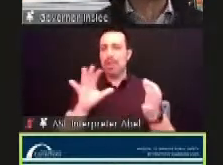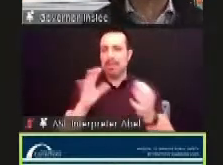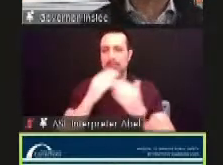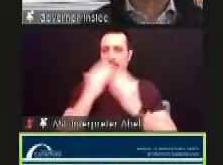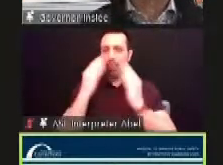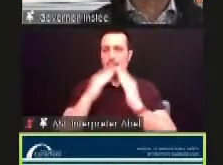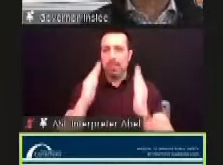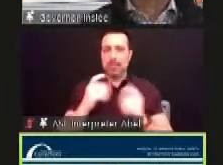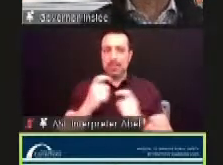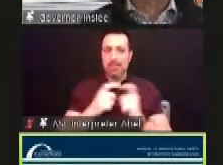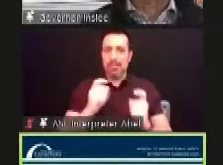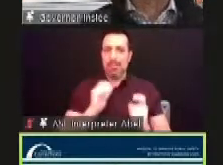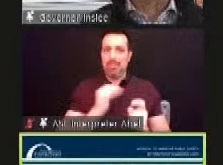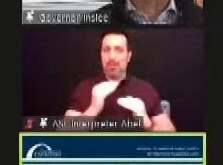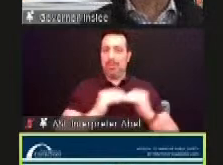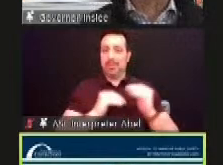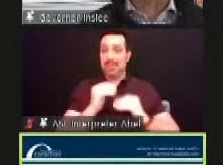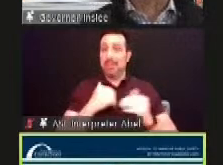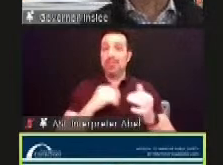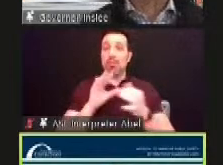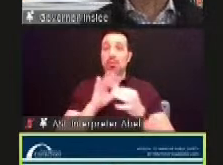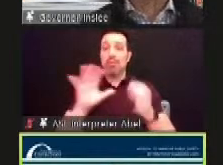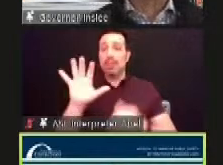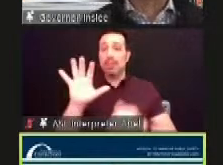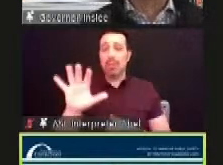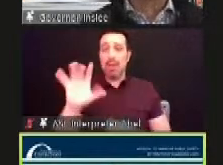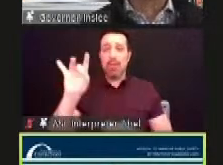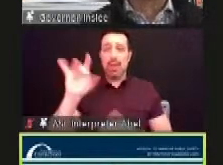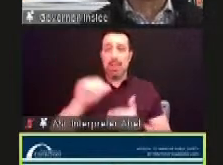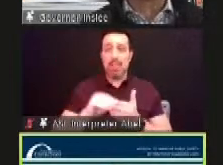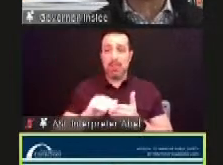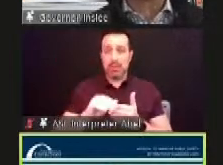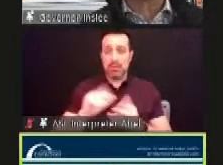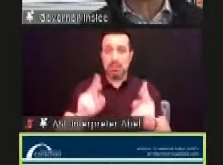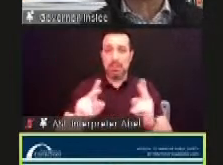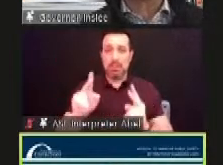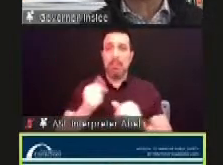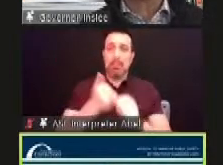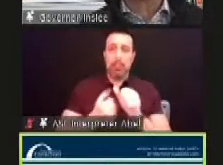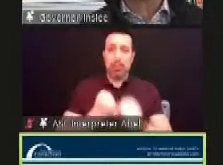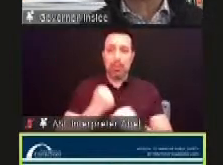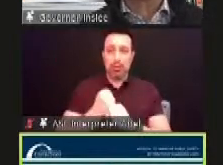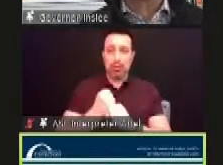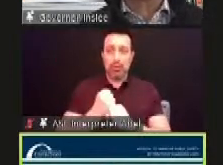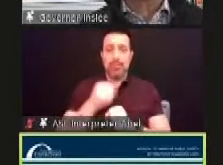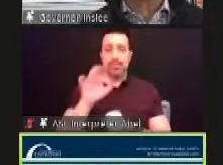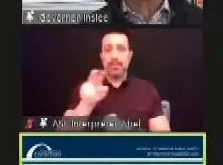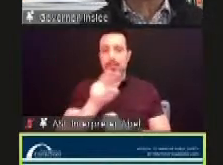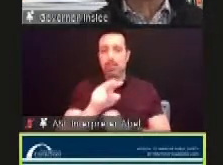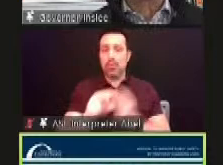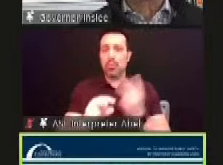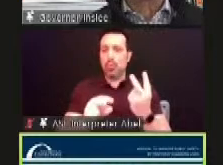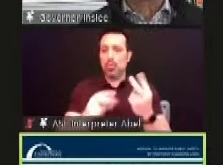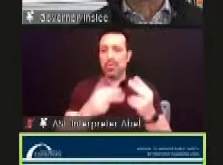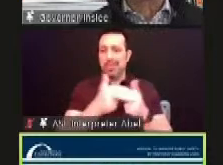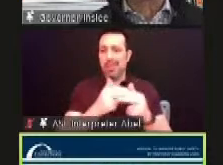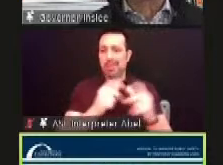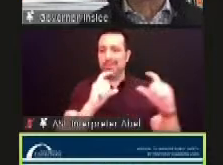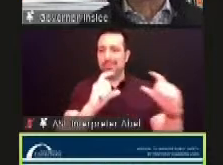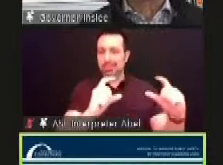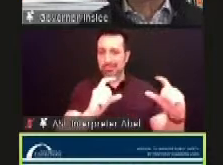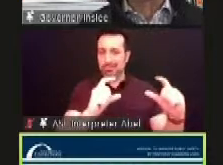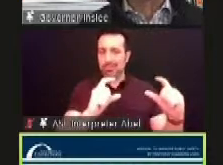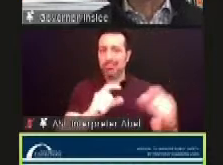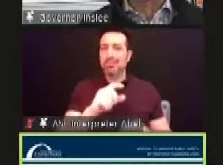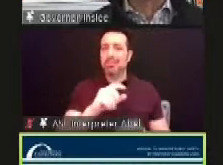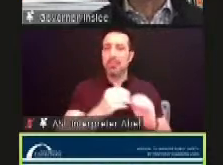from our facilities. So we release around 8,000 individuals a year, And if you look at these two slides shown in